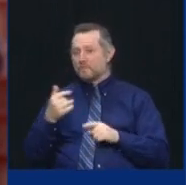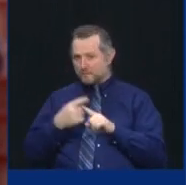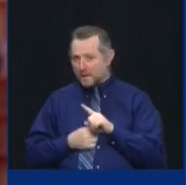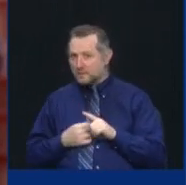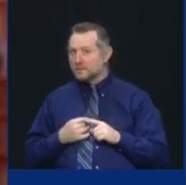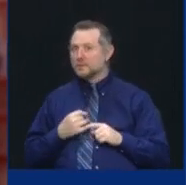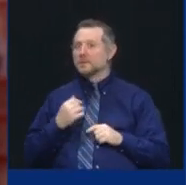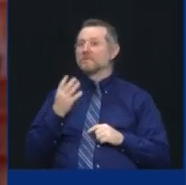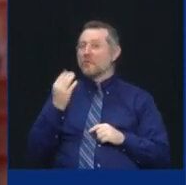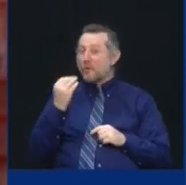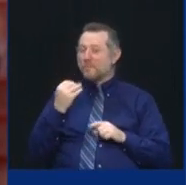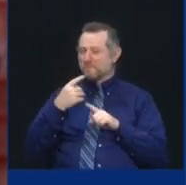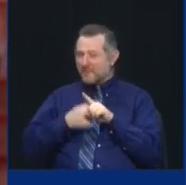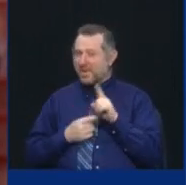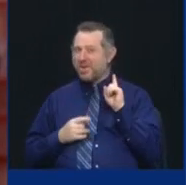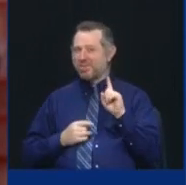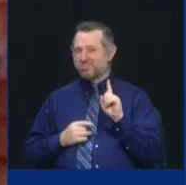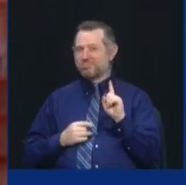best.